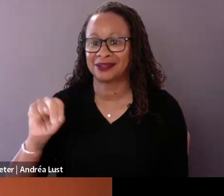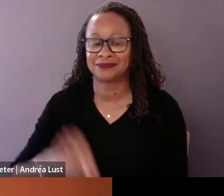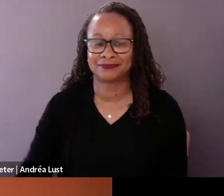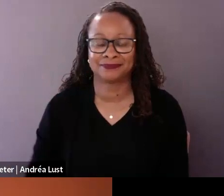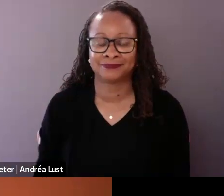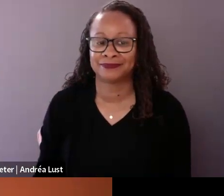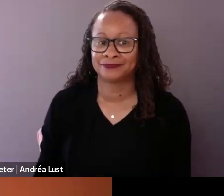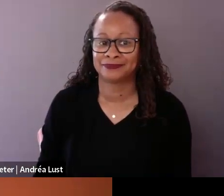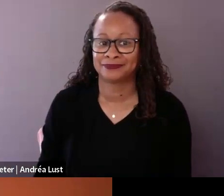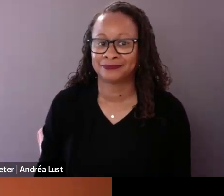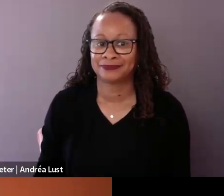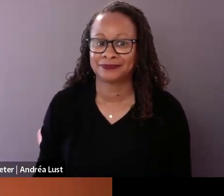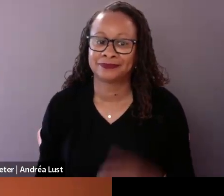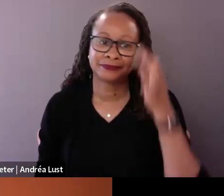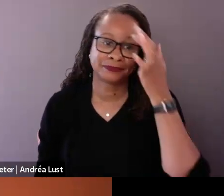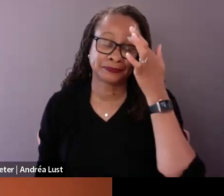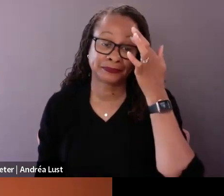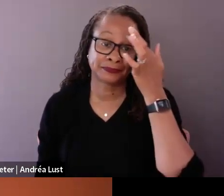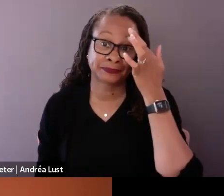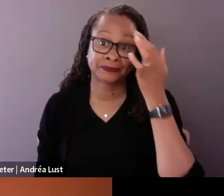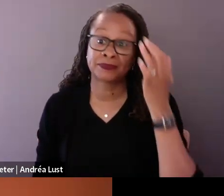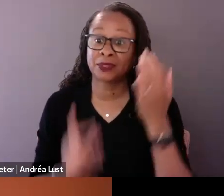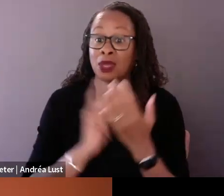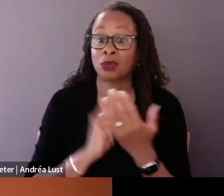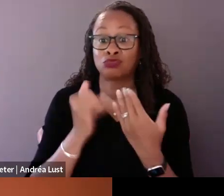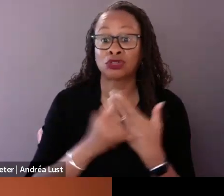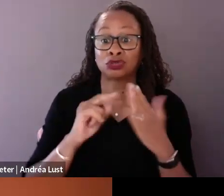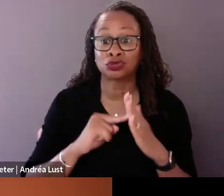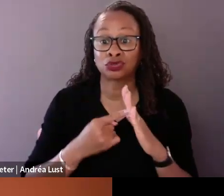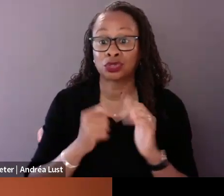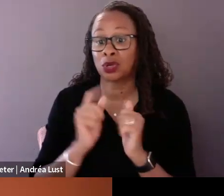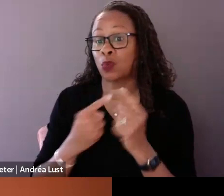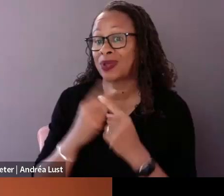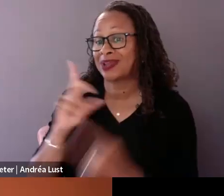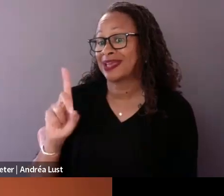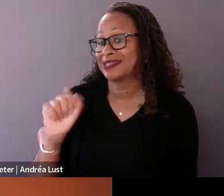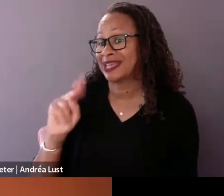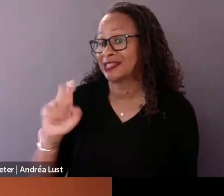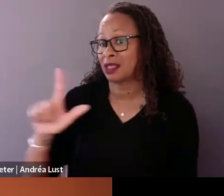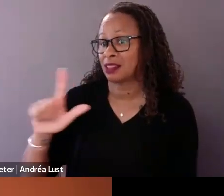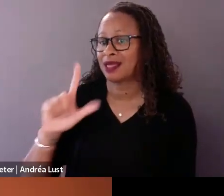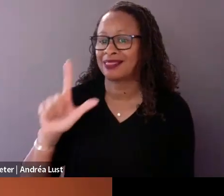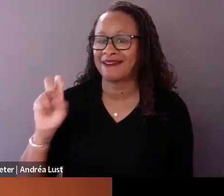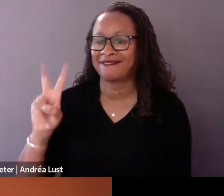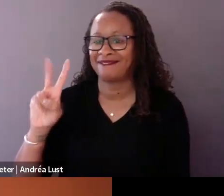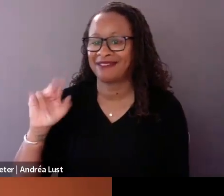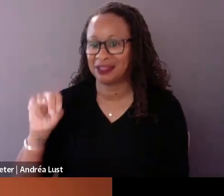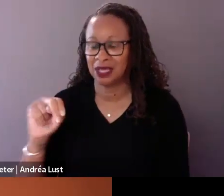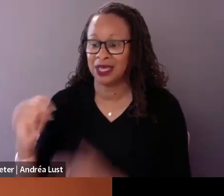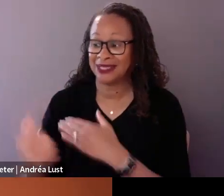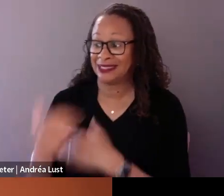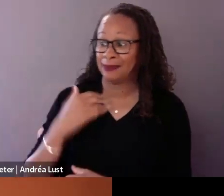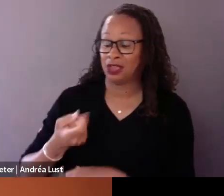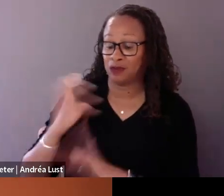Yes. So the project started when Daniel Levin sent me a few chapters of his book.